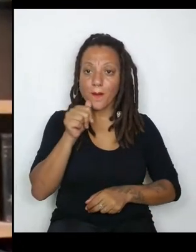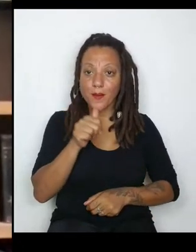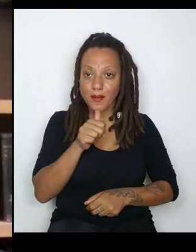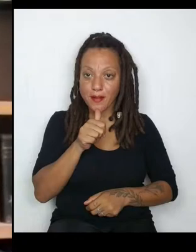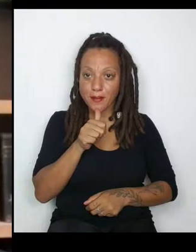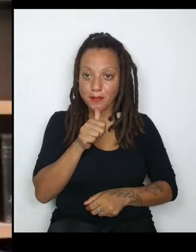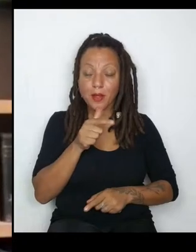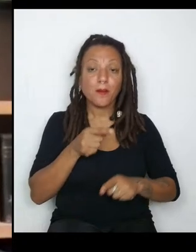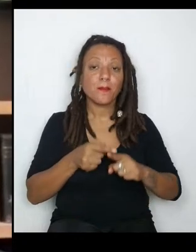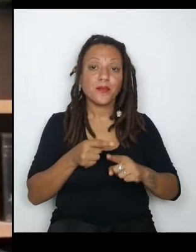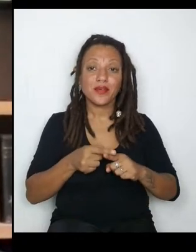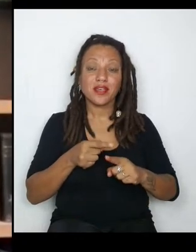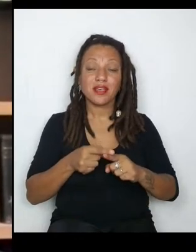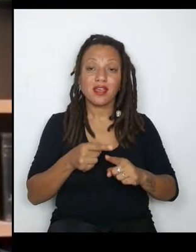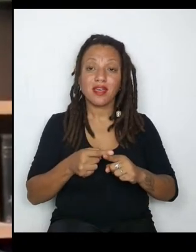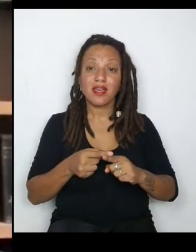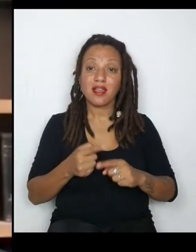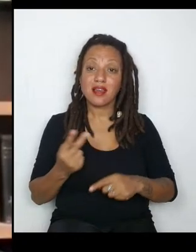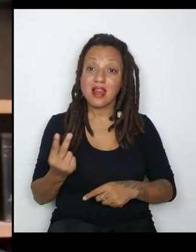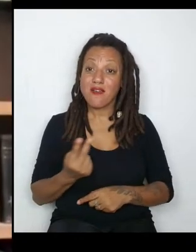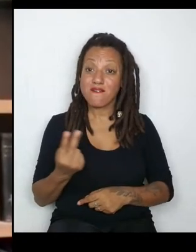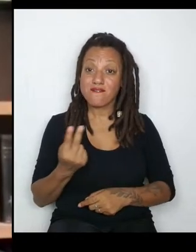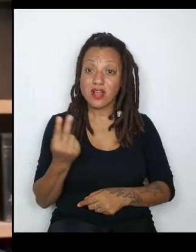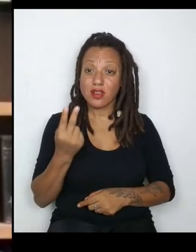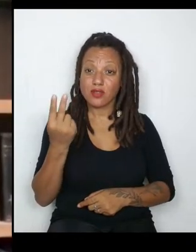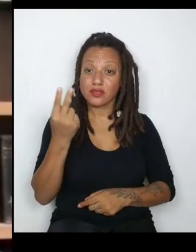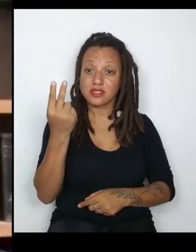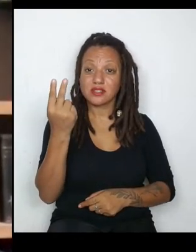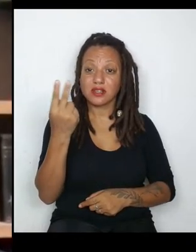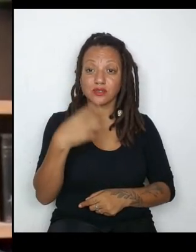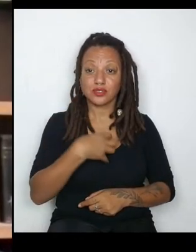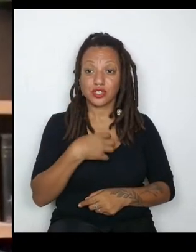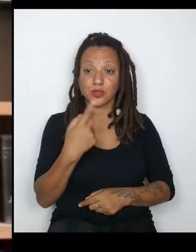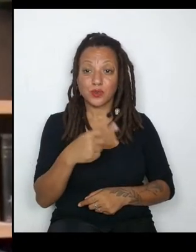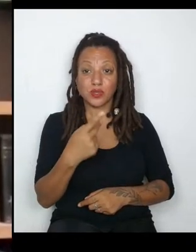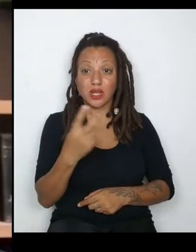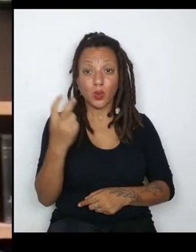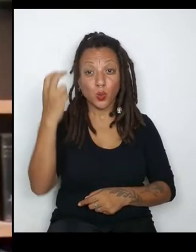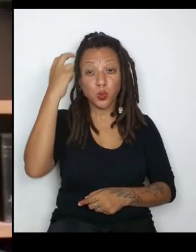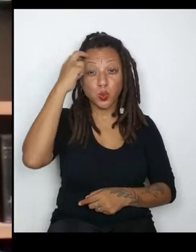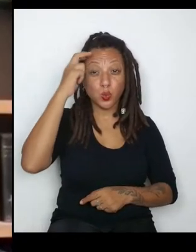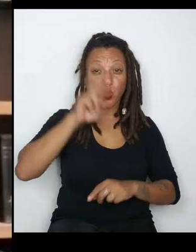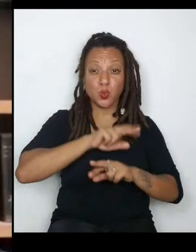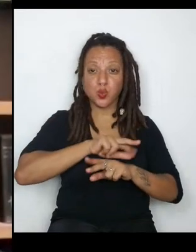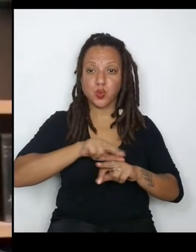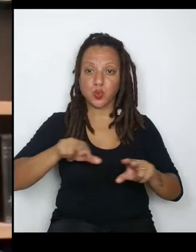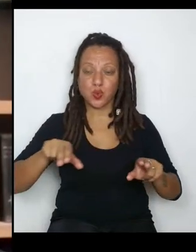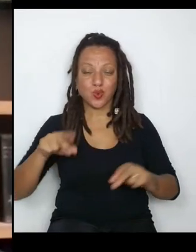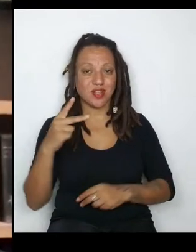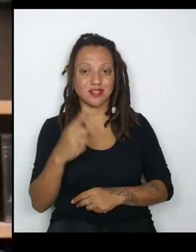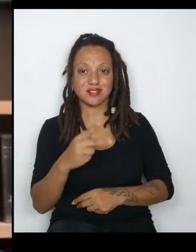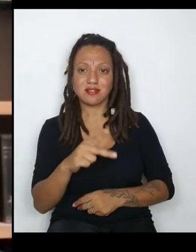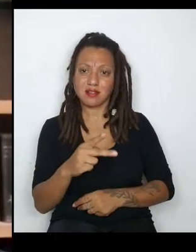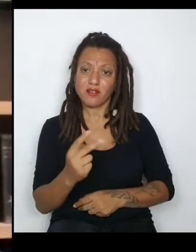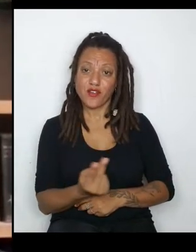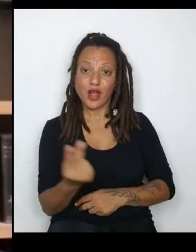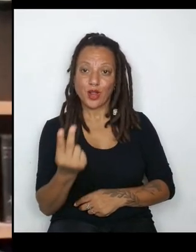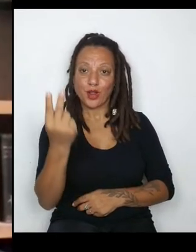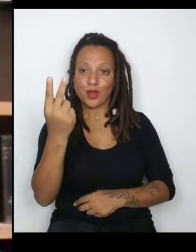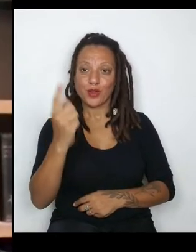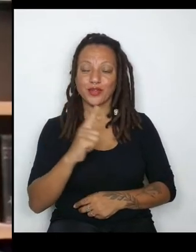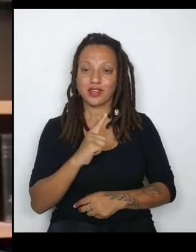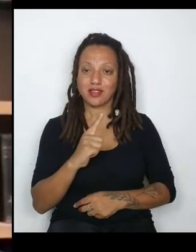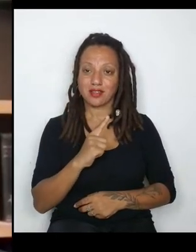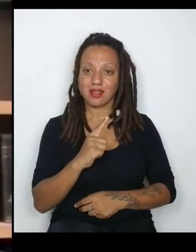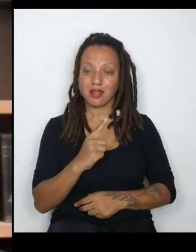in cultures that have a strong matrilineal aspect in which the relationship between uh a child and an aunt or an uncle is